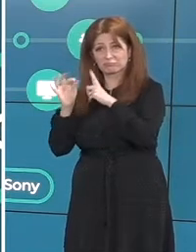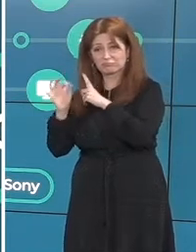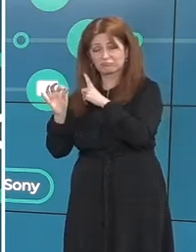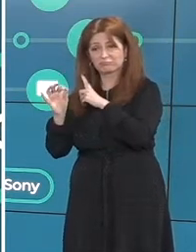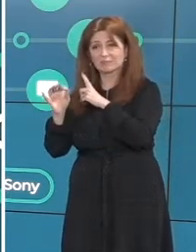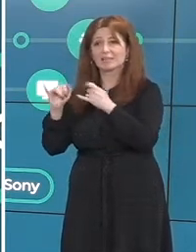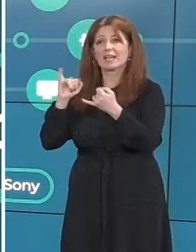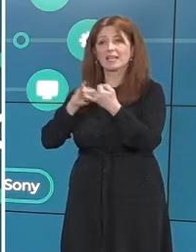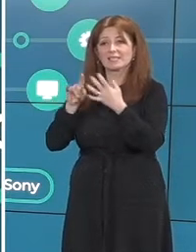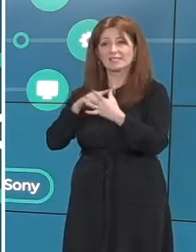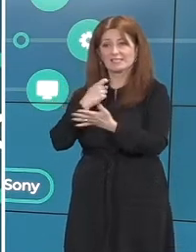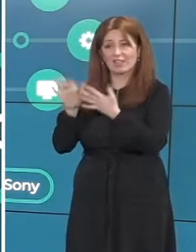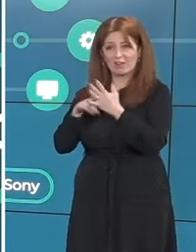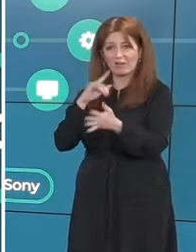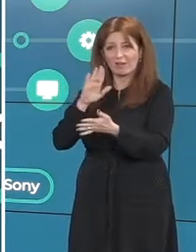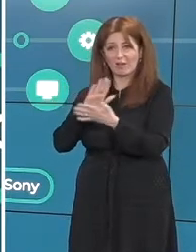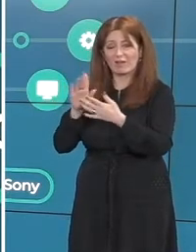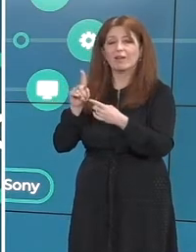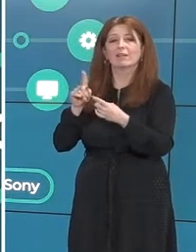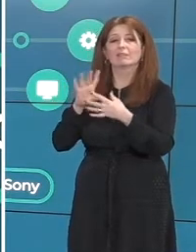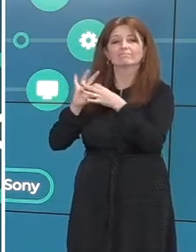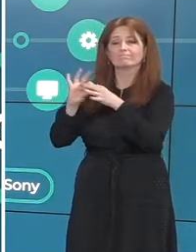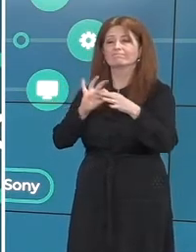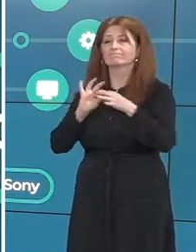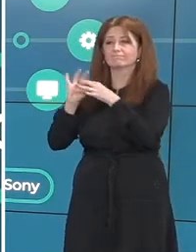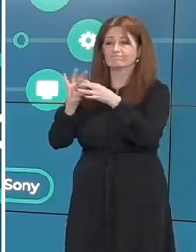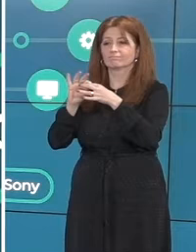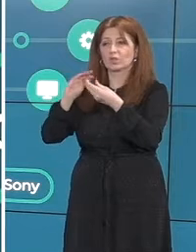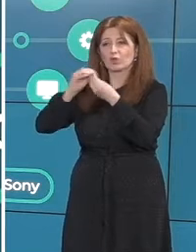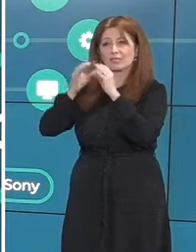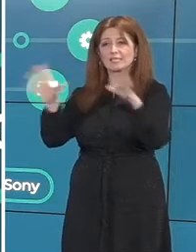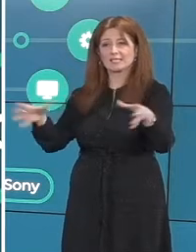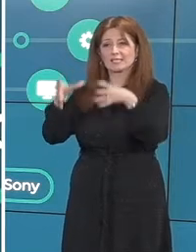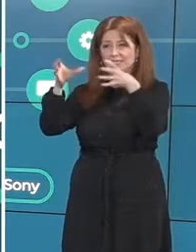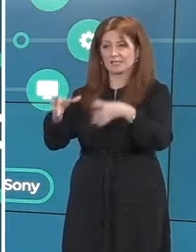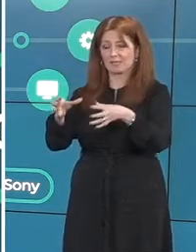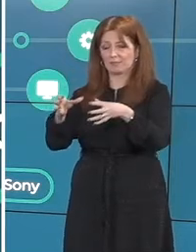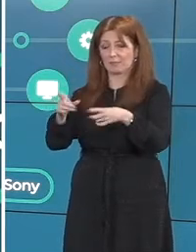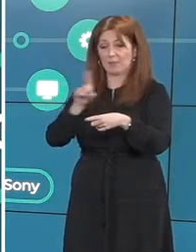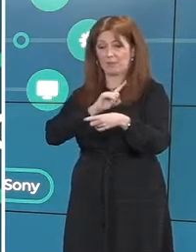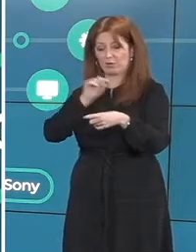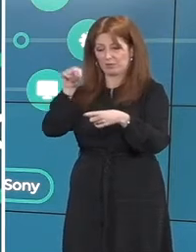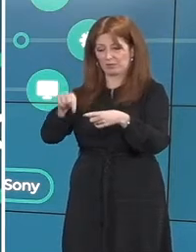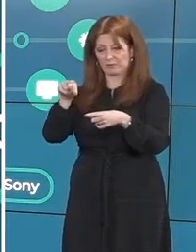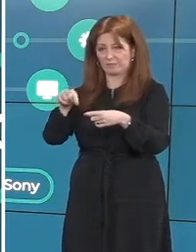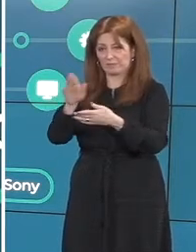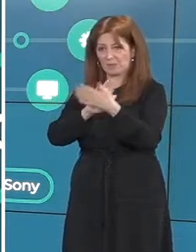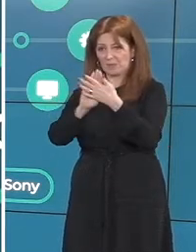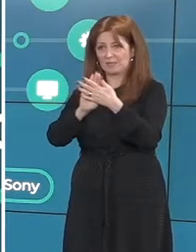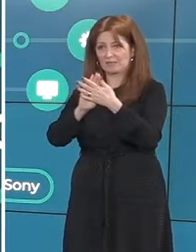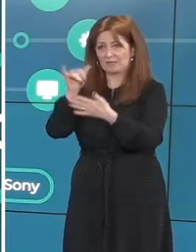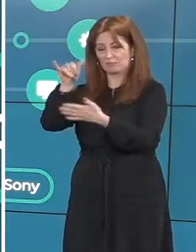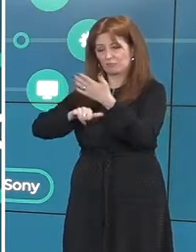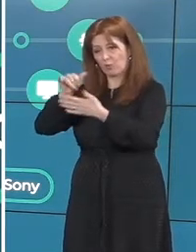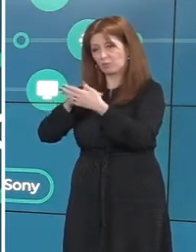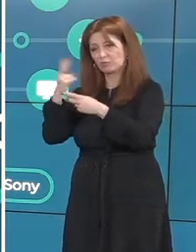Microsoft, and with this collaboration, we created this disability support team. And now through this, we actually have regular reports,